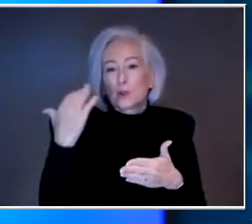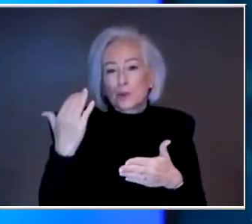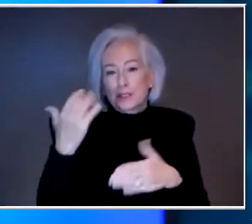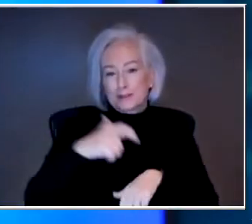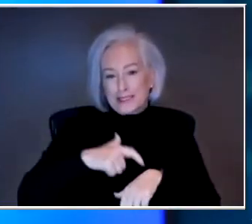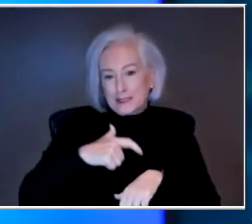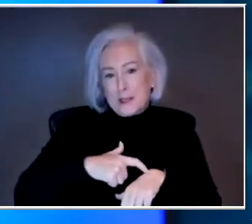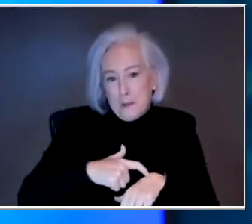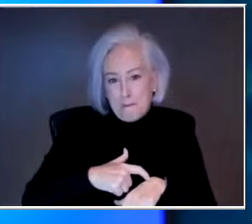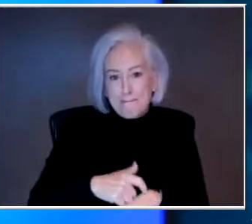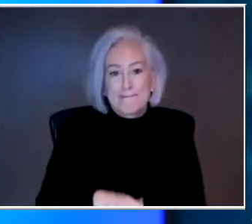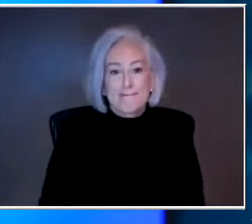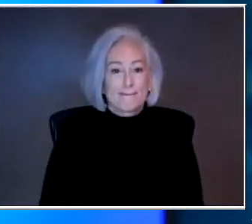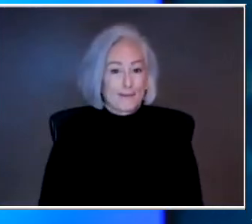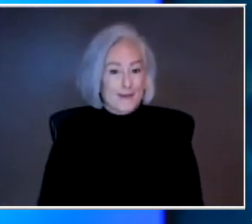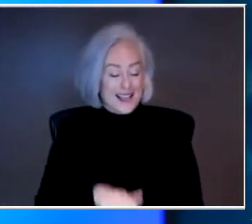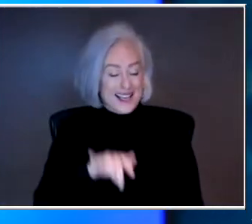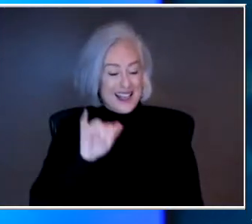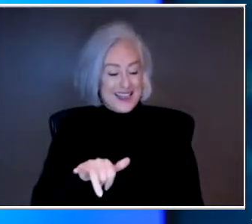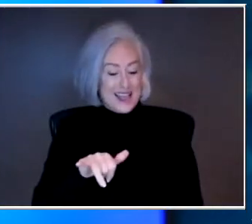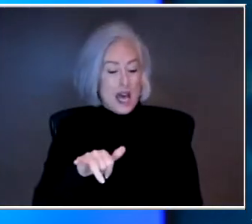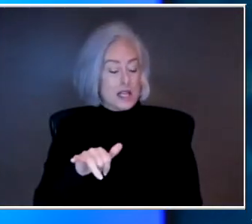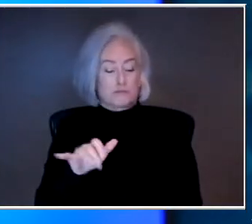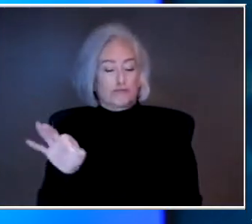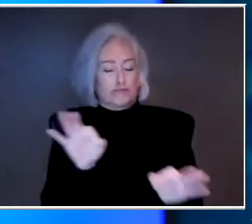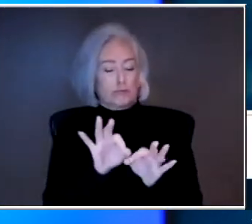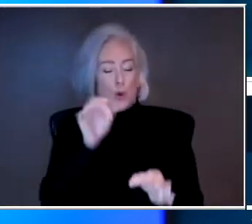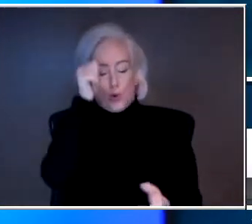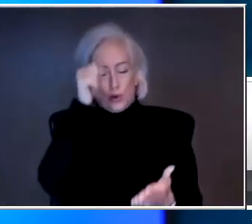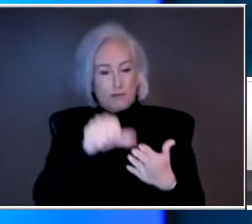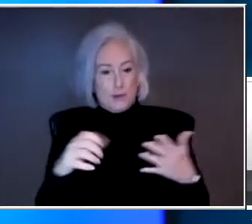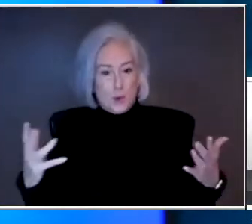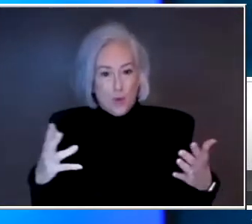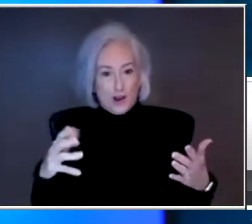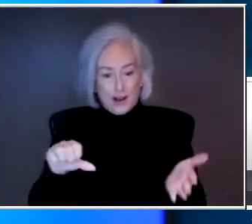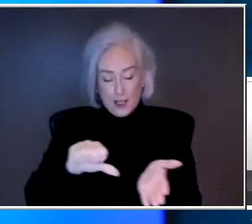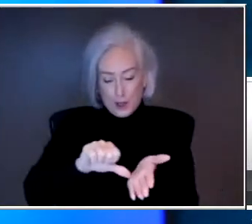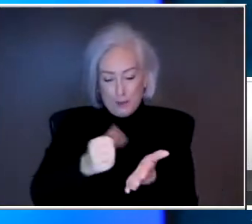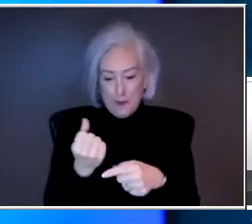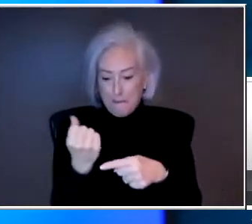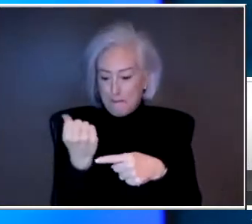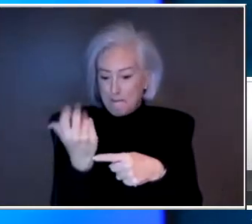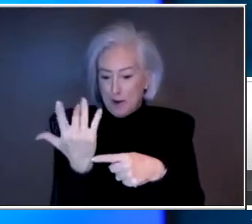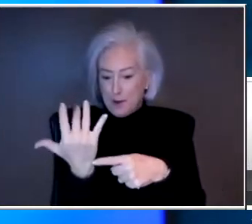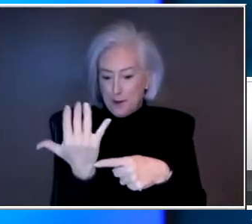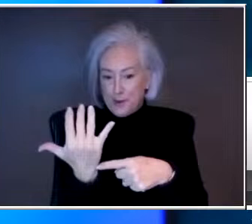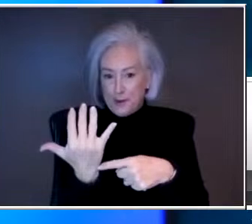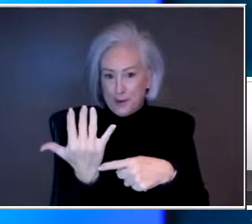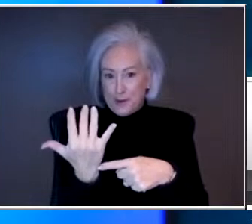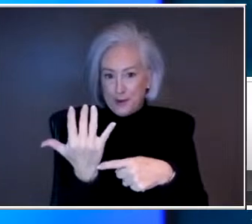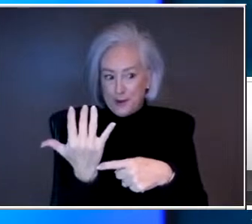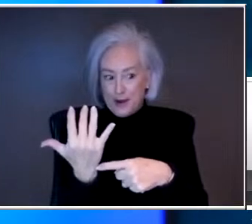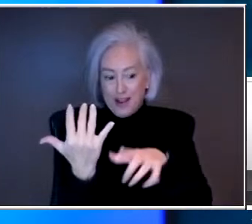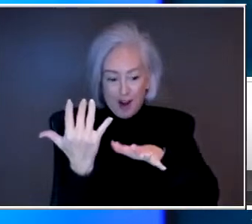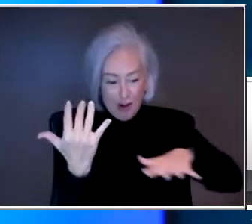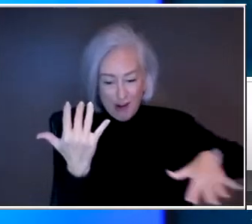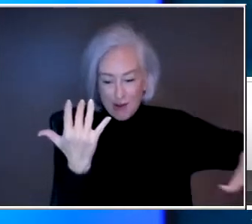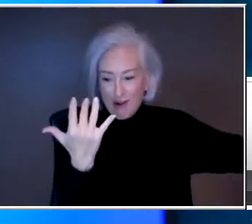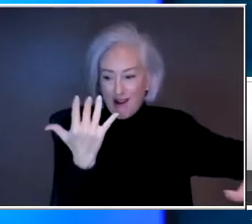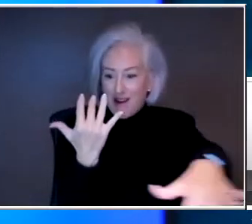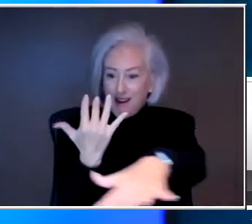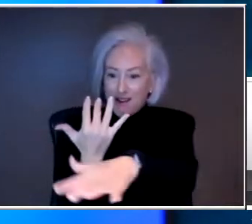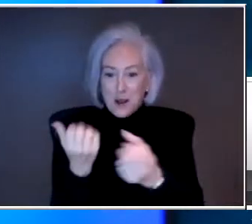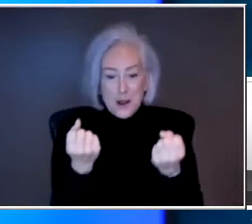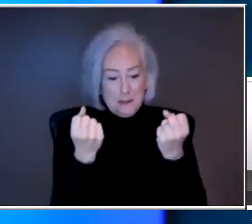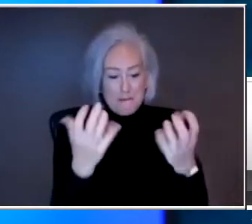that this is an open flame, and you're putting it into a setting where there's probably more flammable material than normal because people are putting